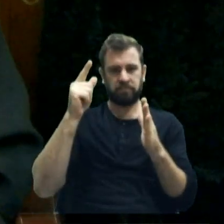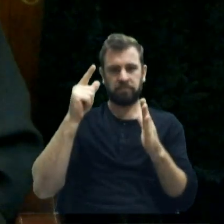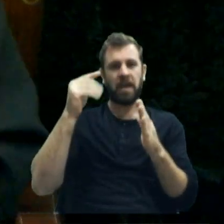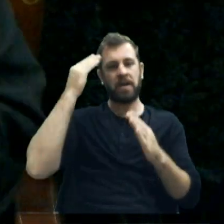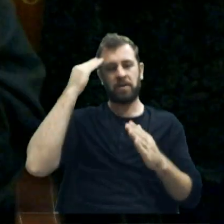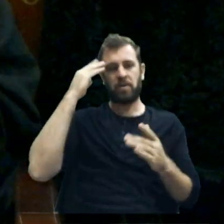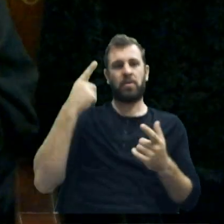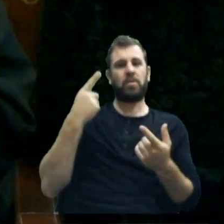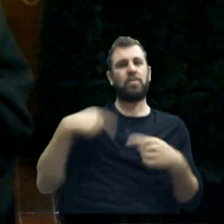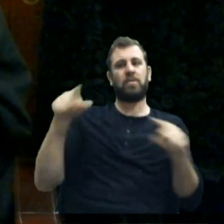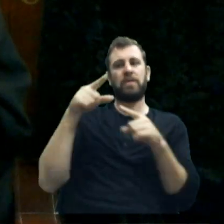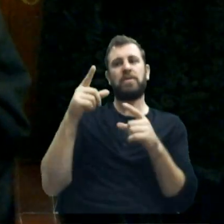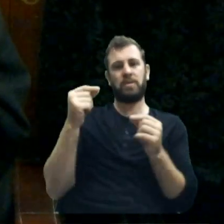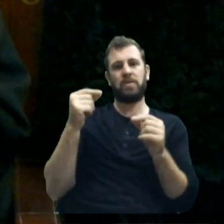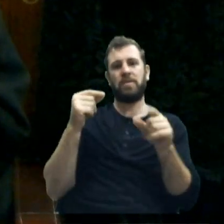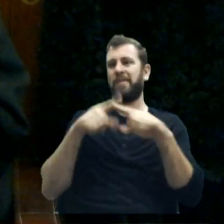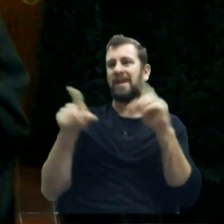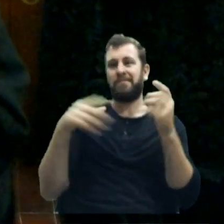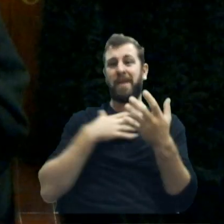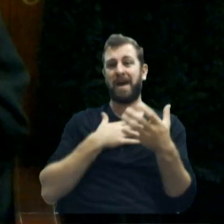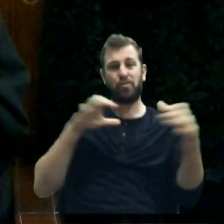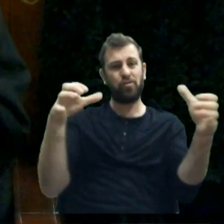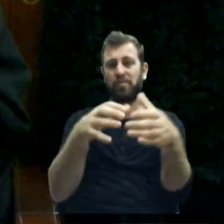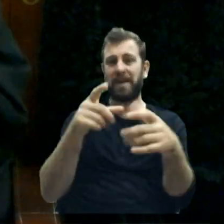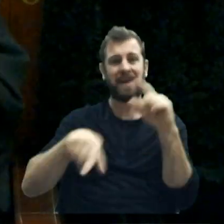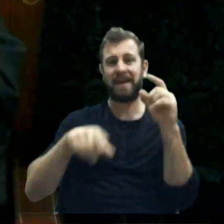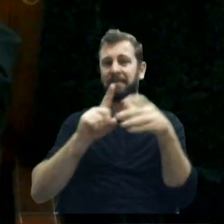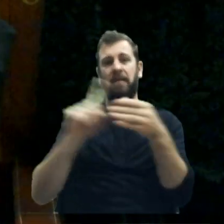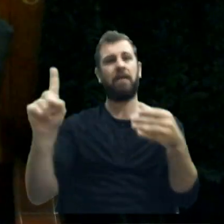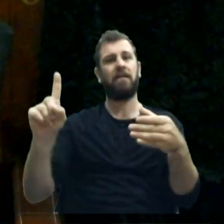but honestly, I can't leave my group.